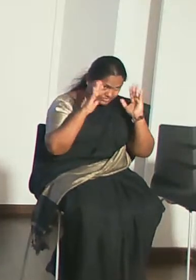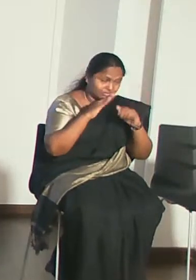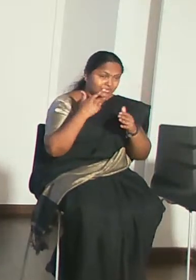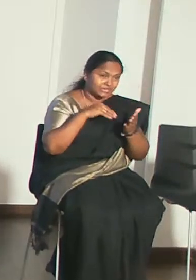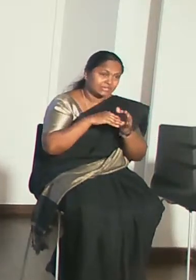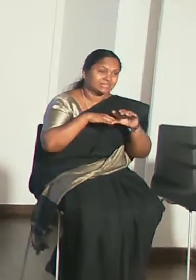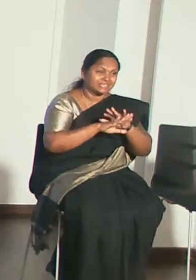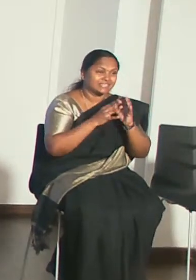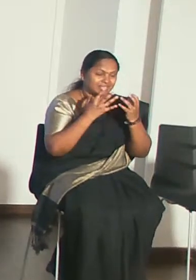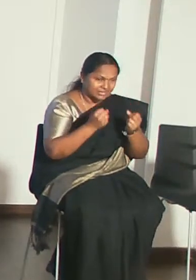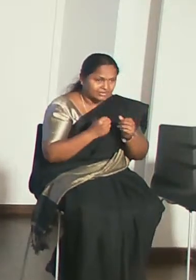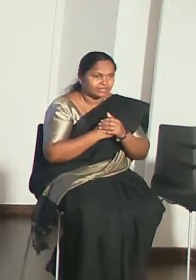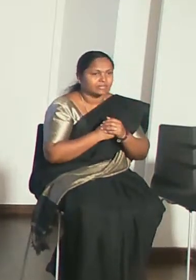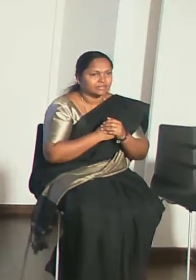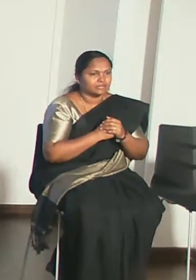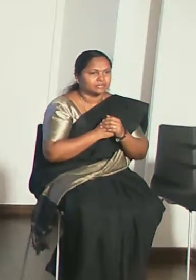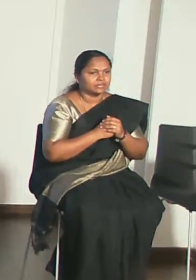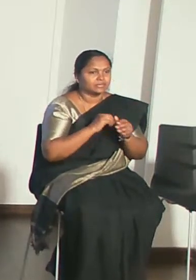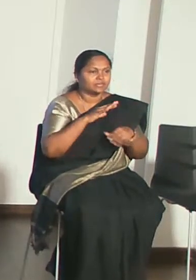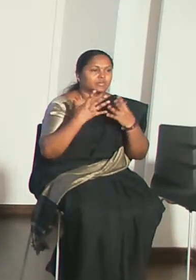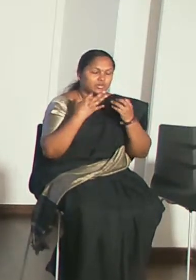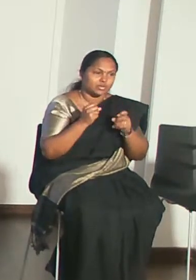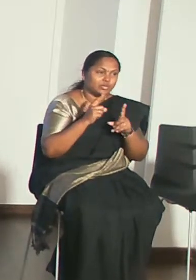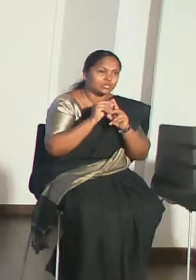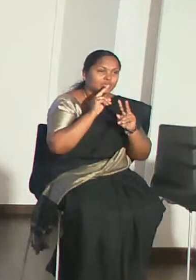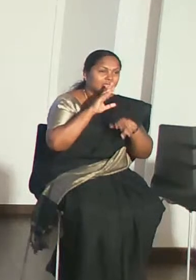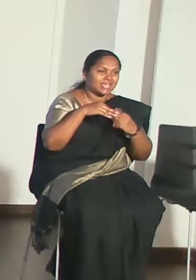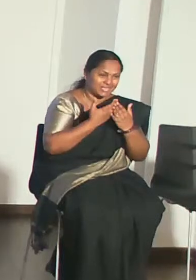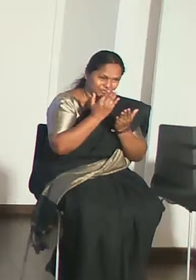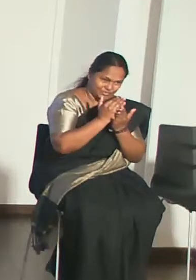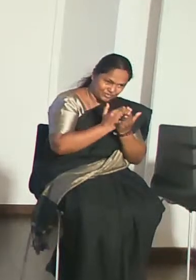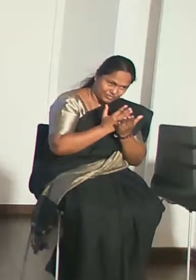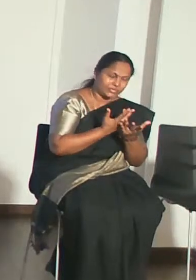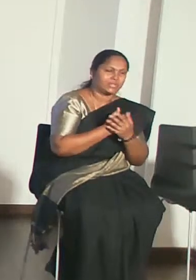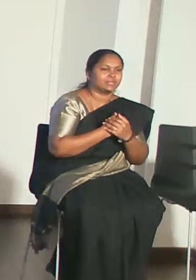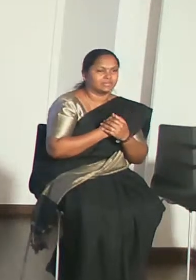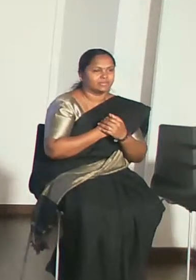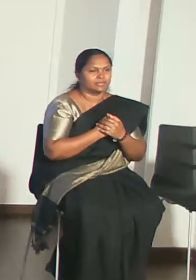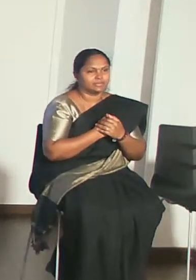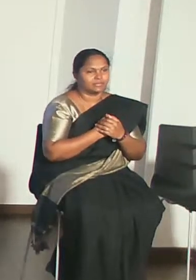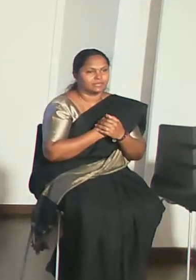programs exist. Um, and we want to talk about the programs that